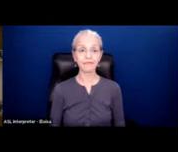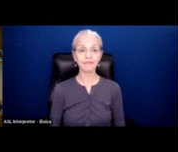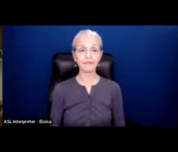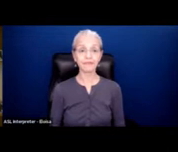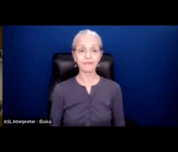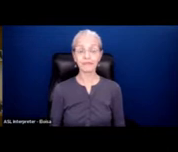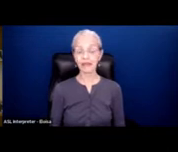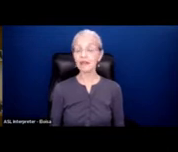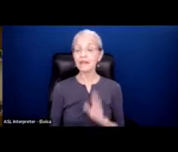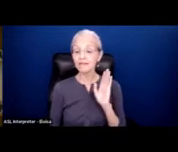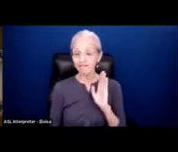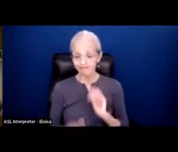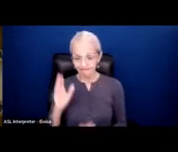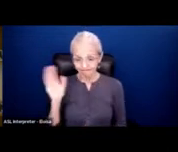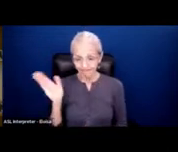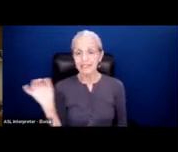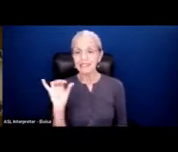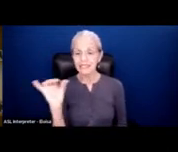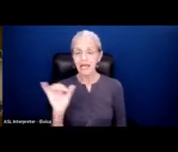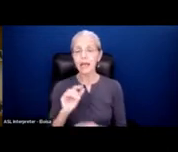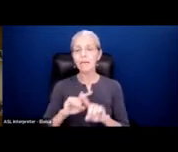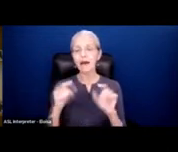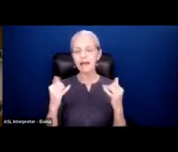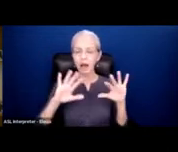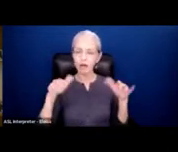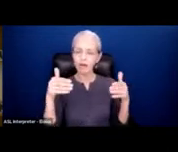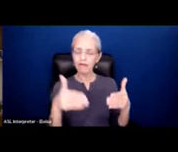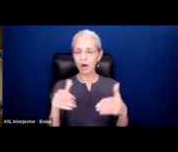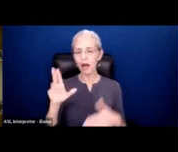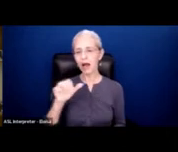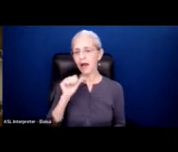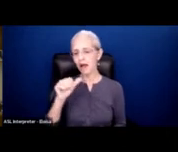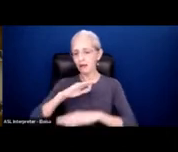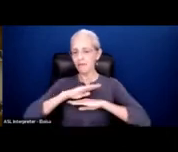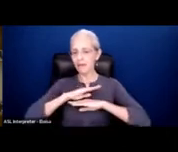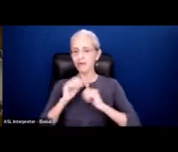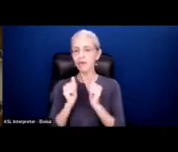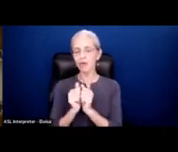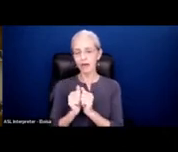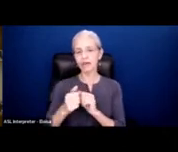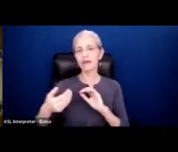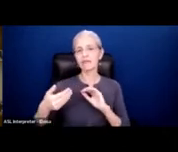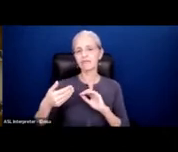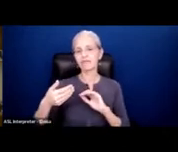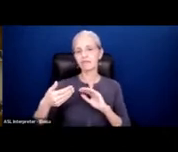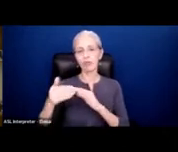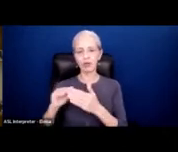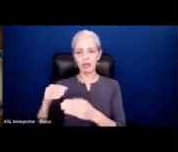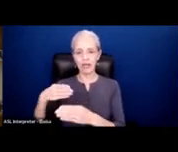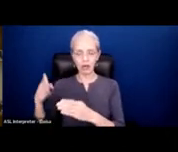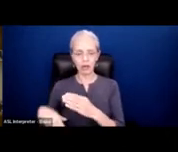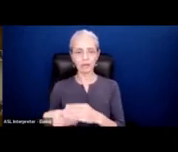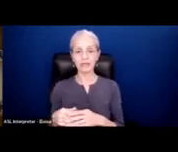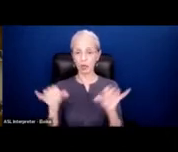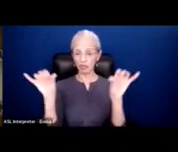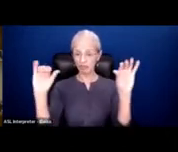Now this slide does the same thing, but now we focus on unmet need and the community living outcomes. So comparing